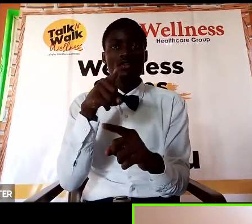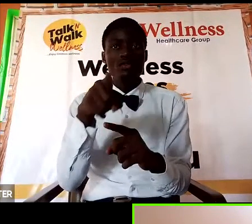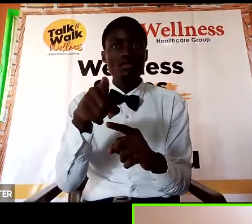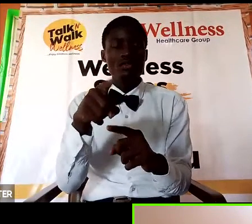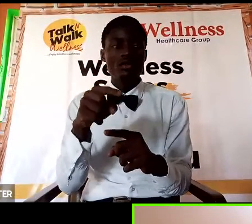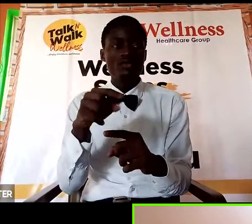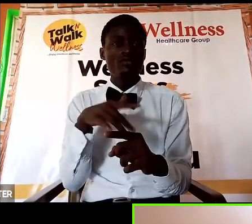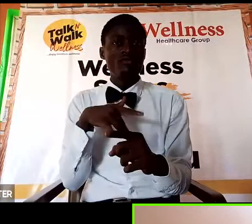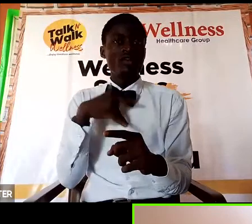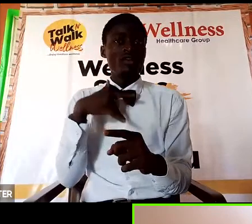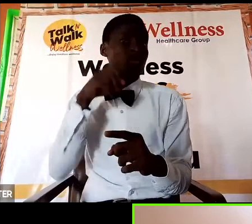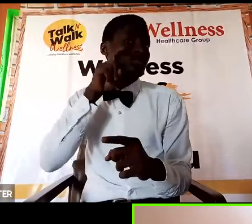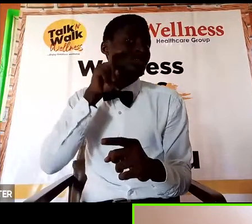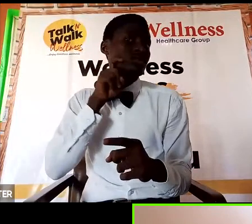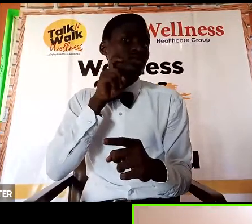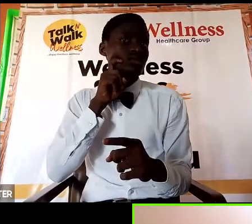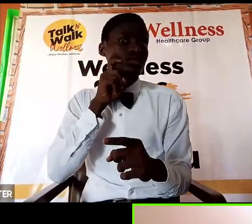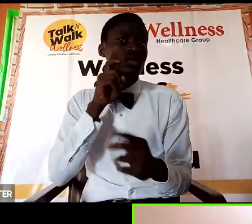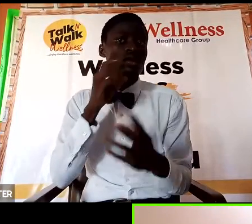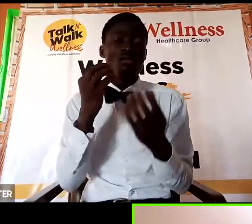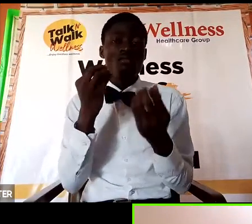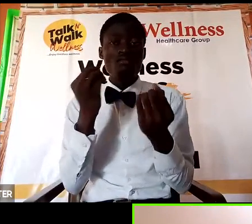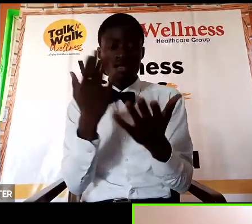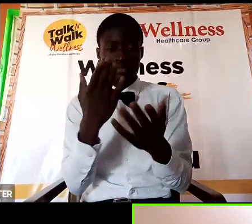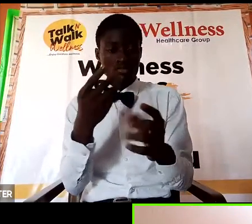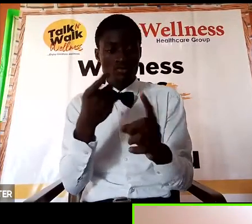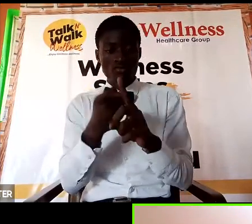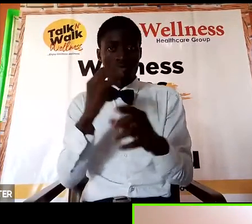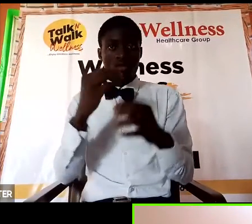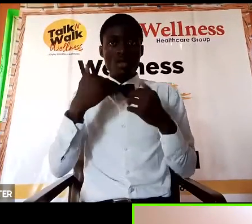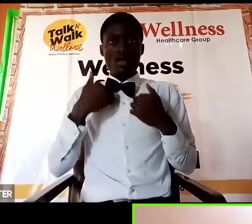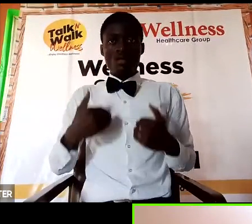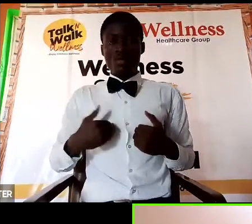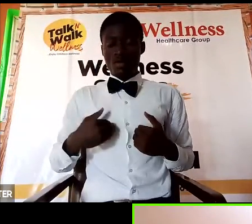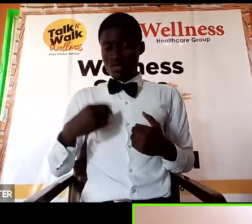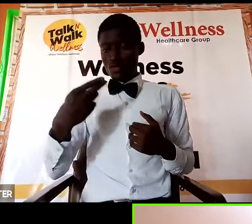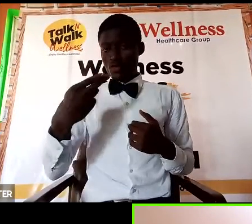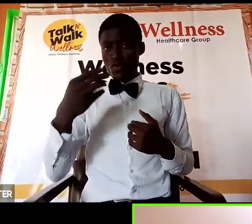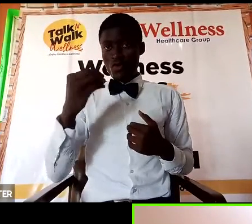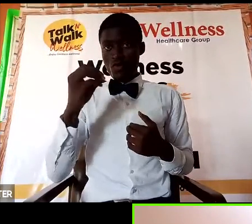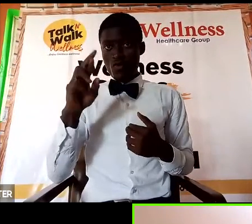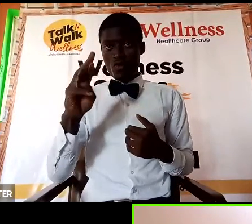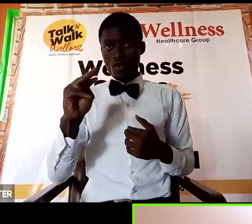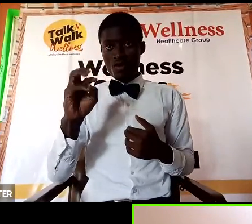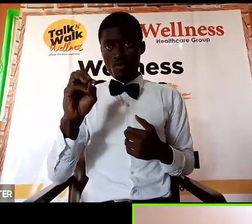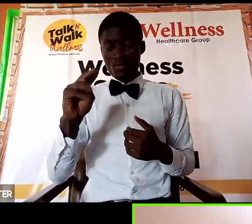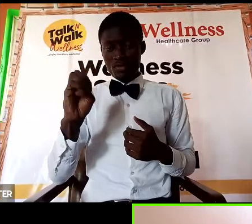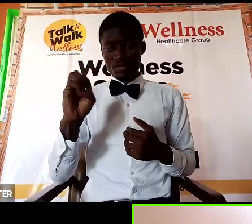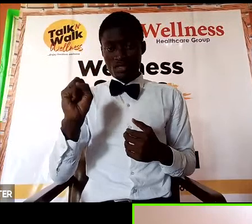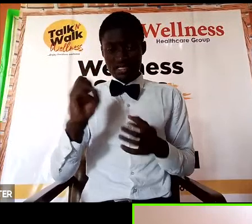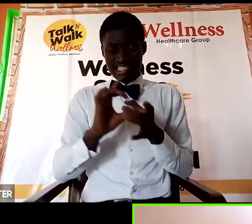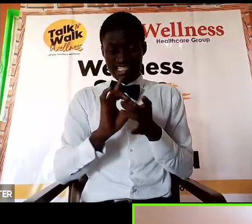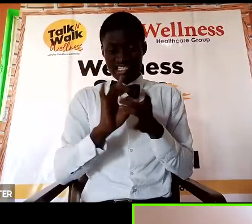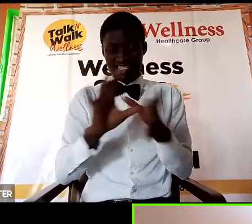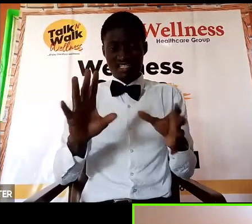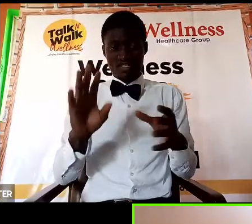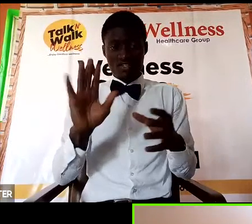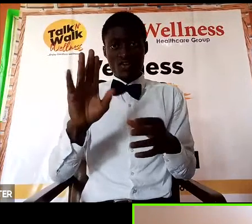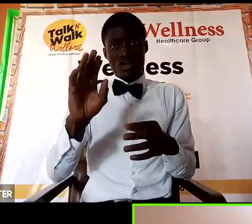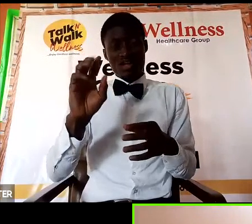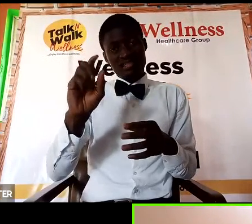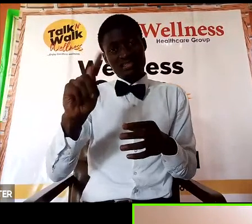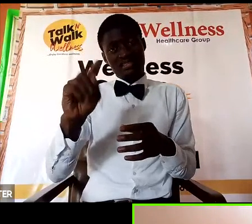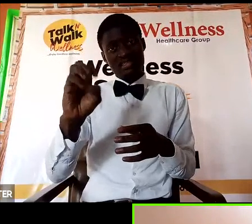feel-good hormones are released to your system. Your testosterone, your estrogen, your oxytocin,